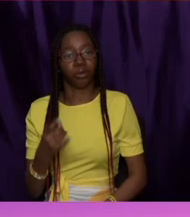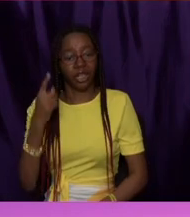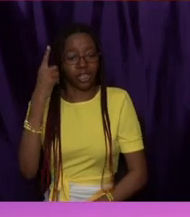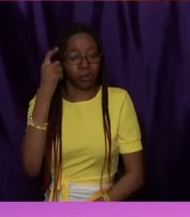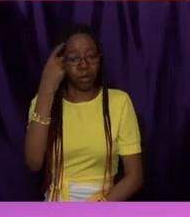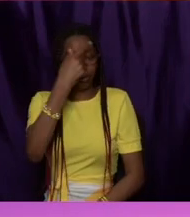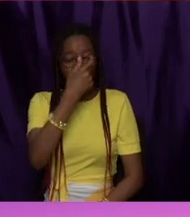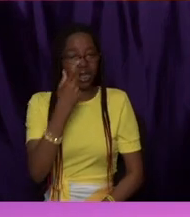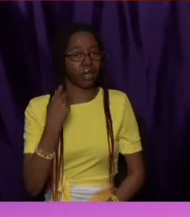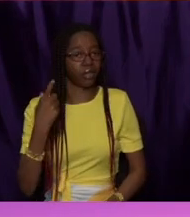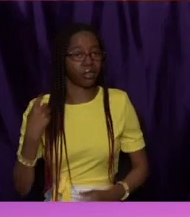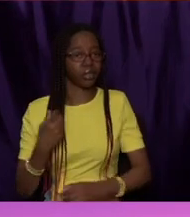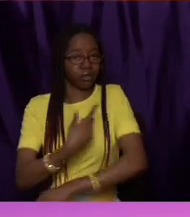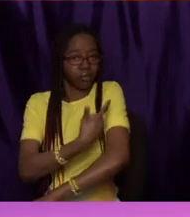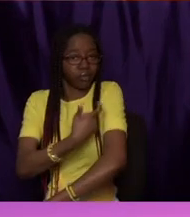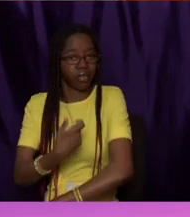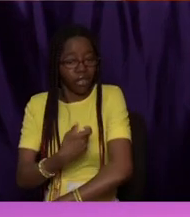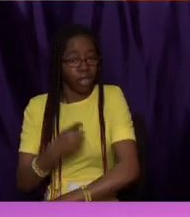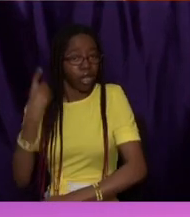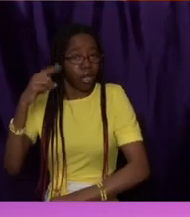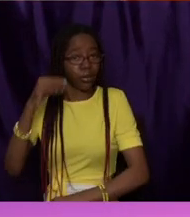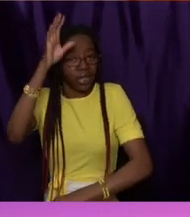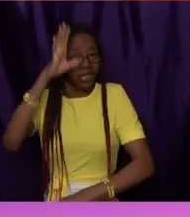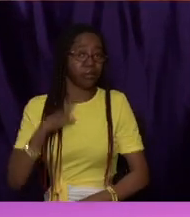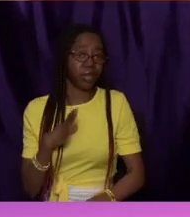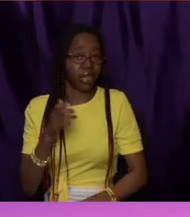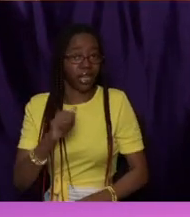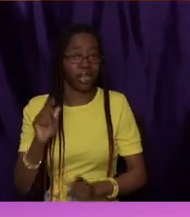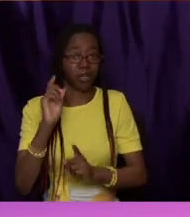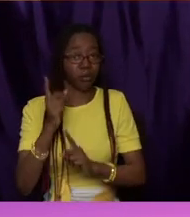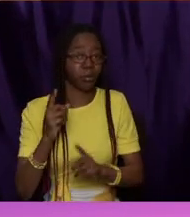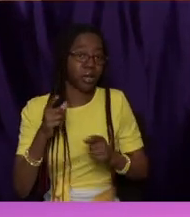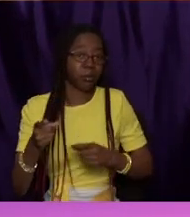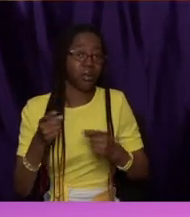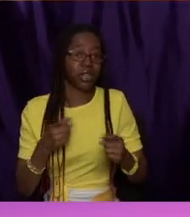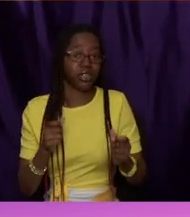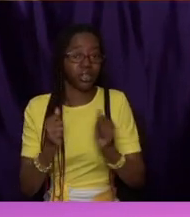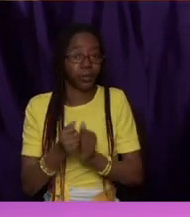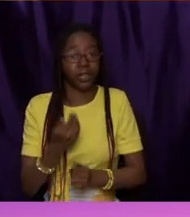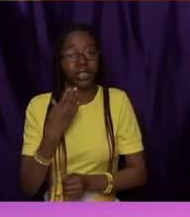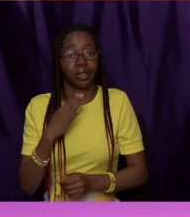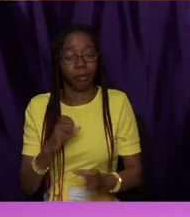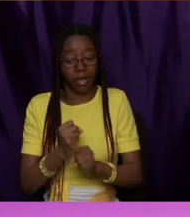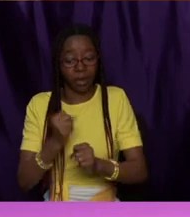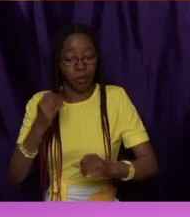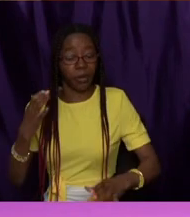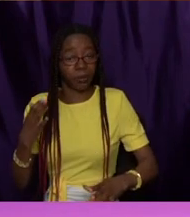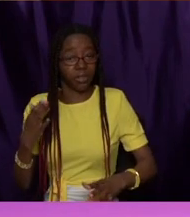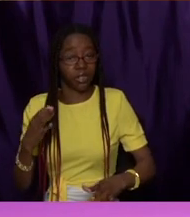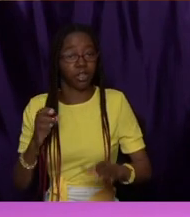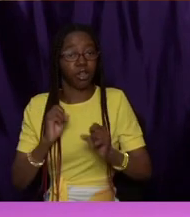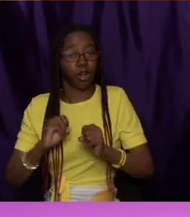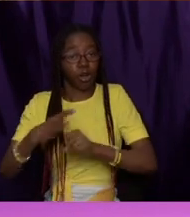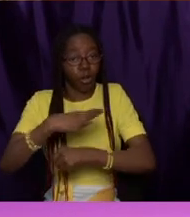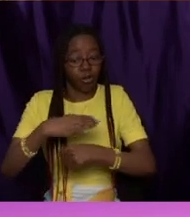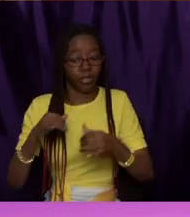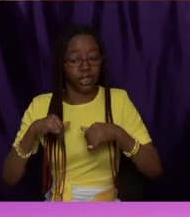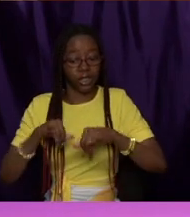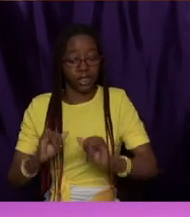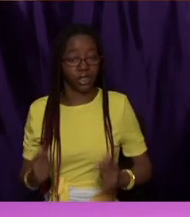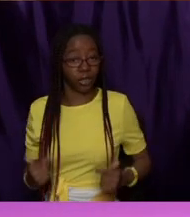a crazy man who at any moment might deal with nuclear weapons. COVID is still lurking